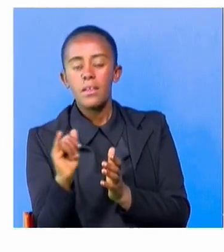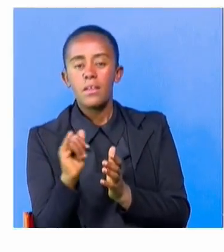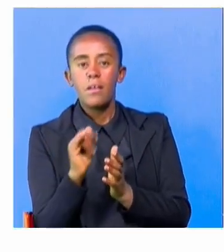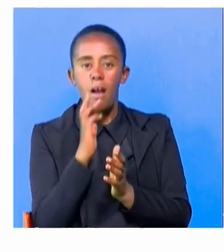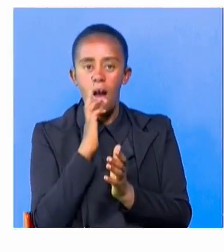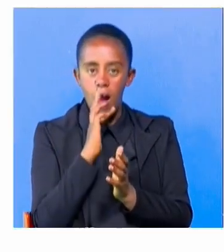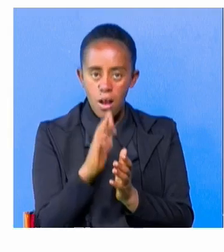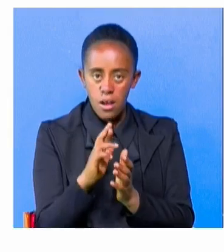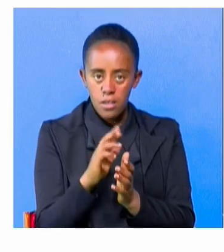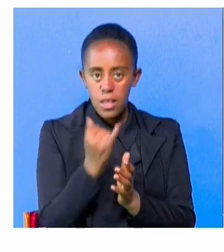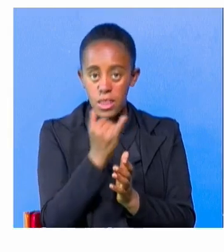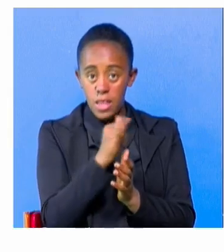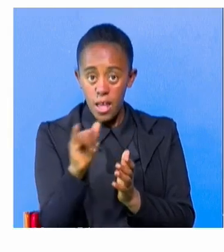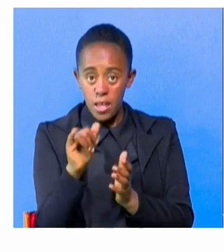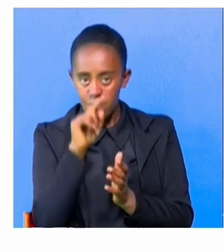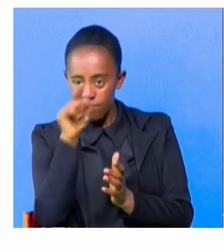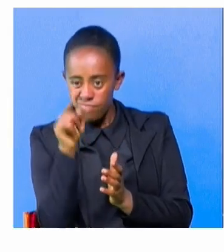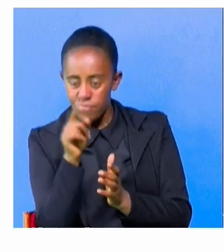are.